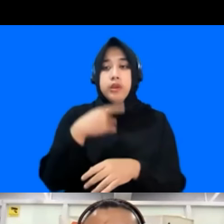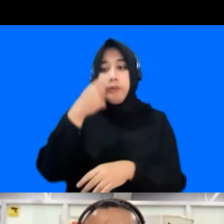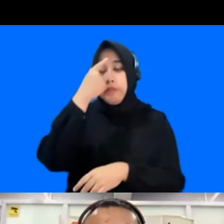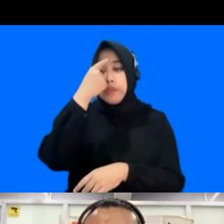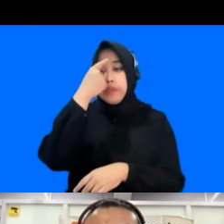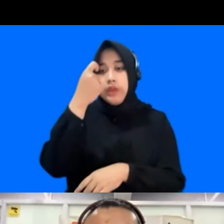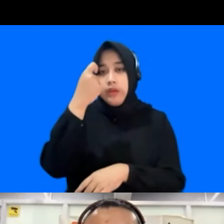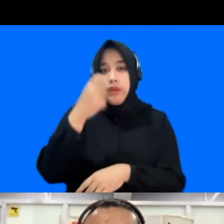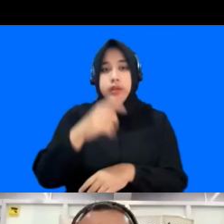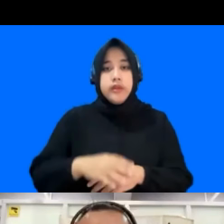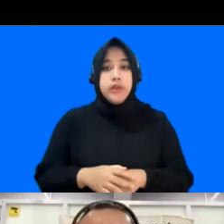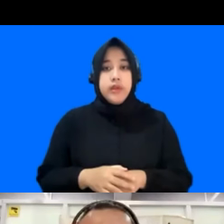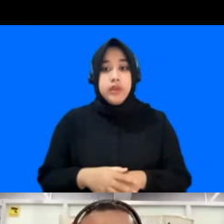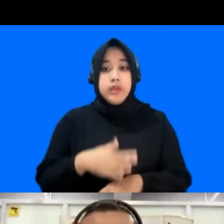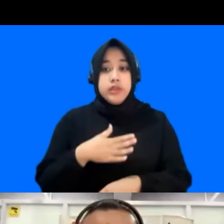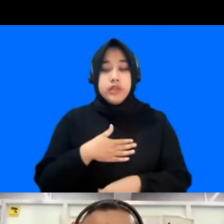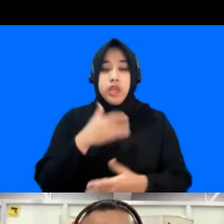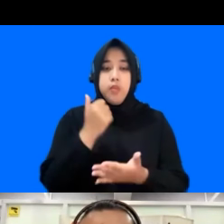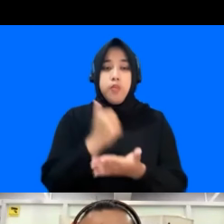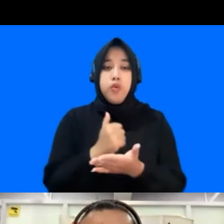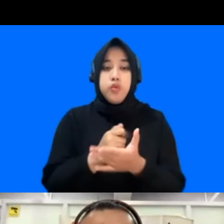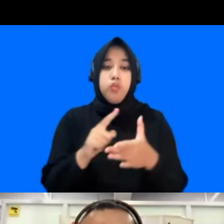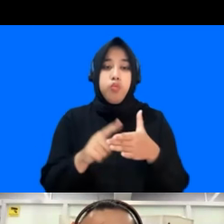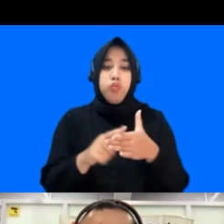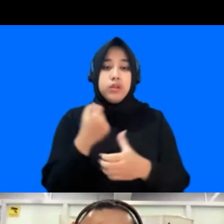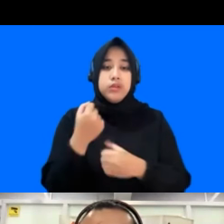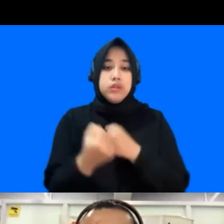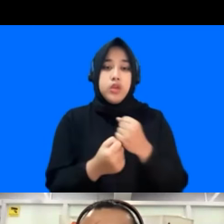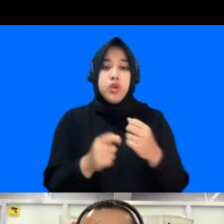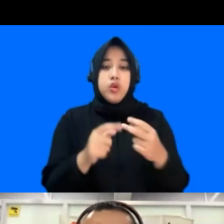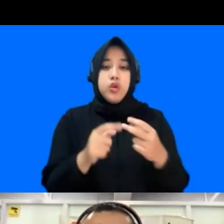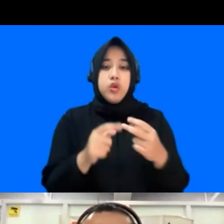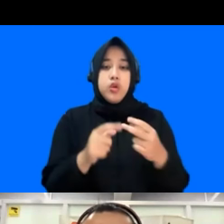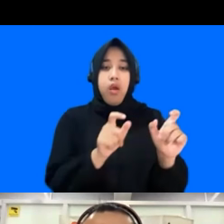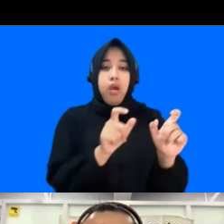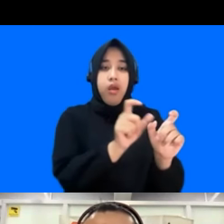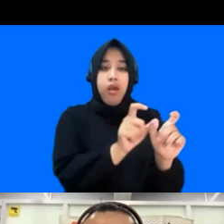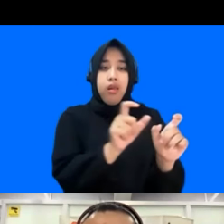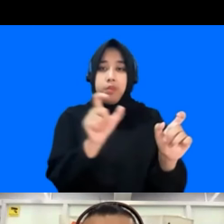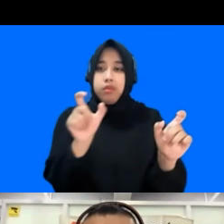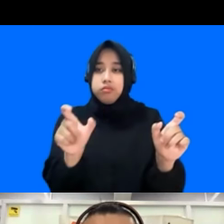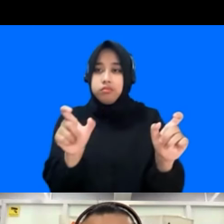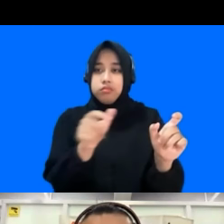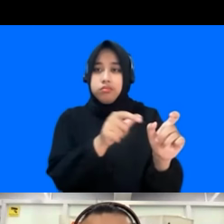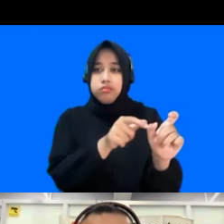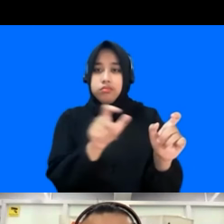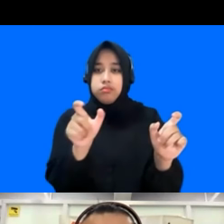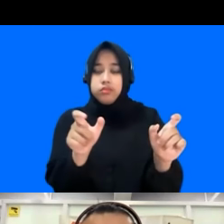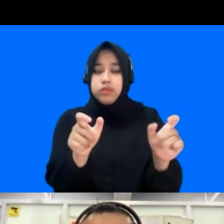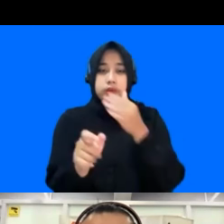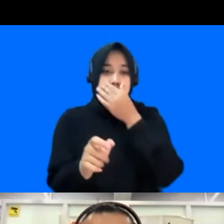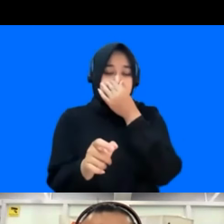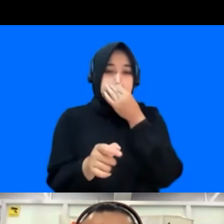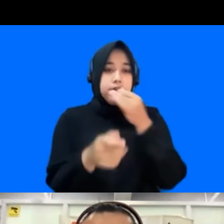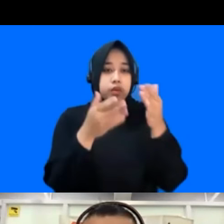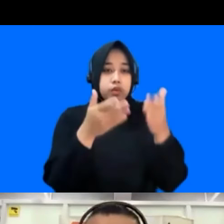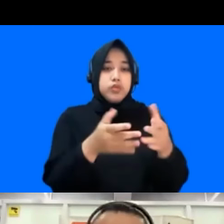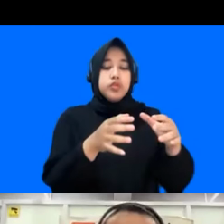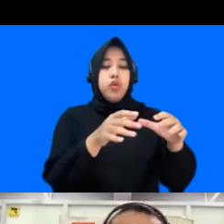two sentences, right? So for people without disabilities, technology makes things easier. For people with disabilities, technology makes